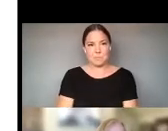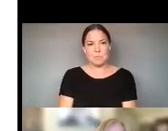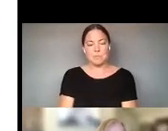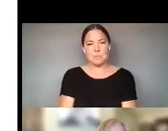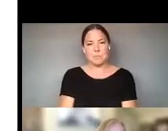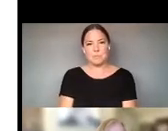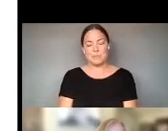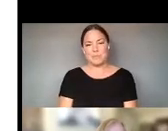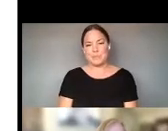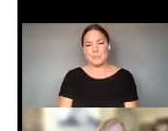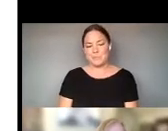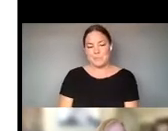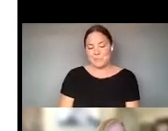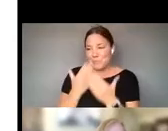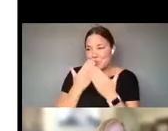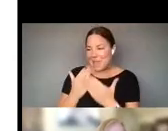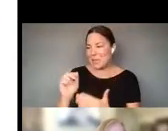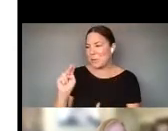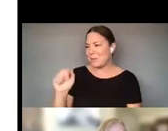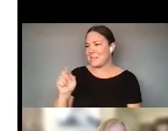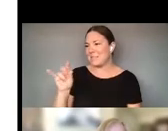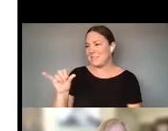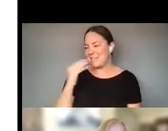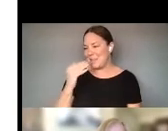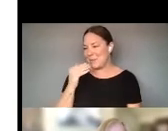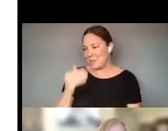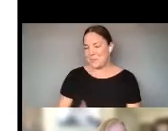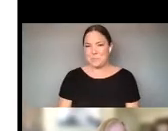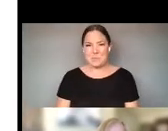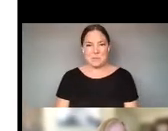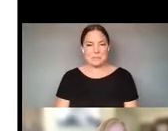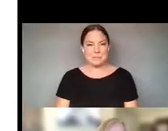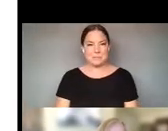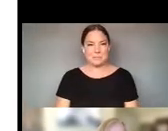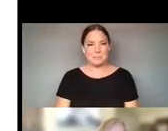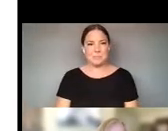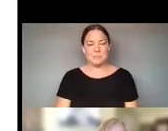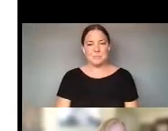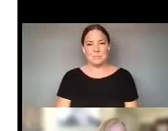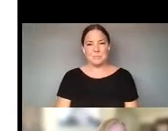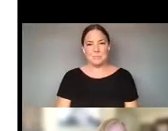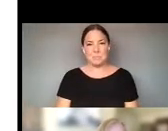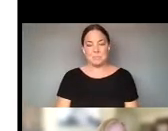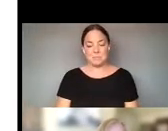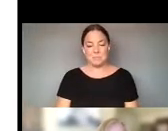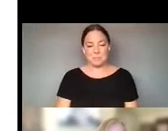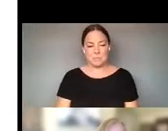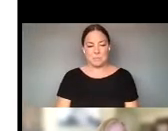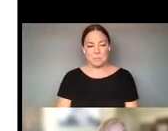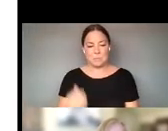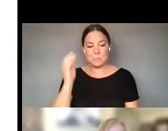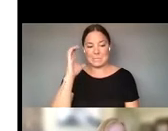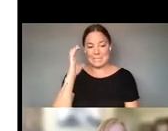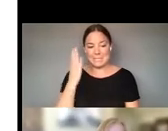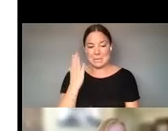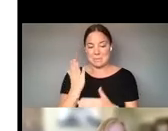Thank you. Thank you, Nancy. Um, well, so, um, I'm assuming that we're getting our call to wrap